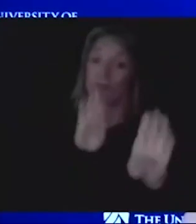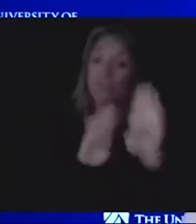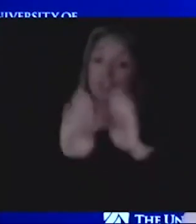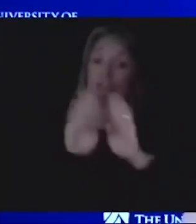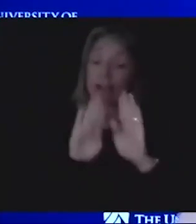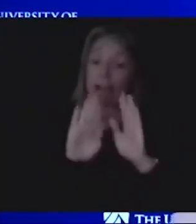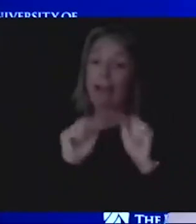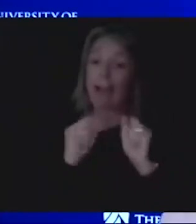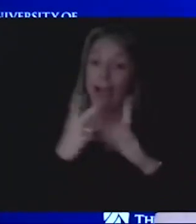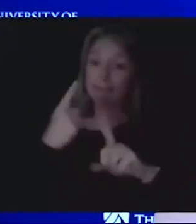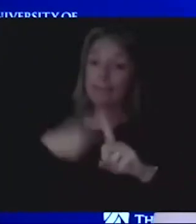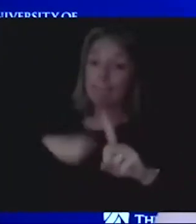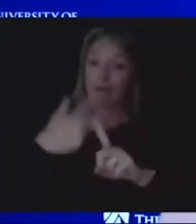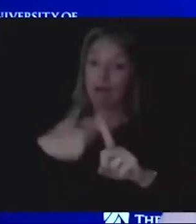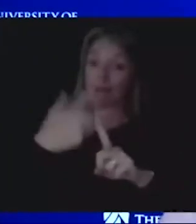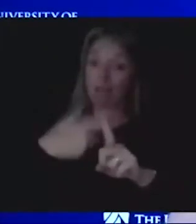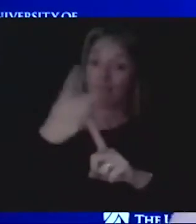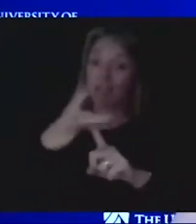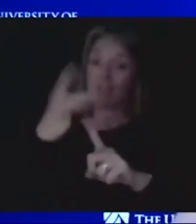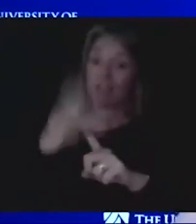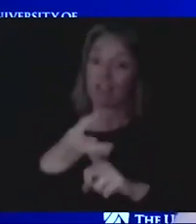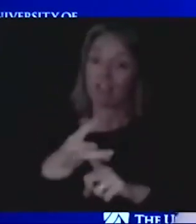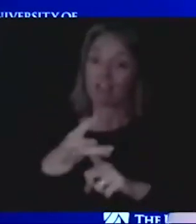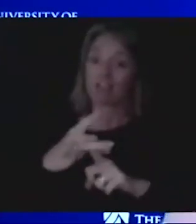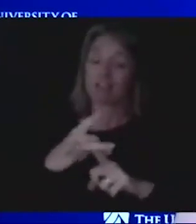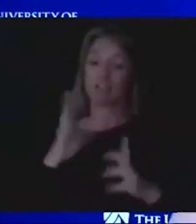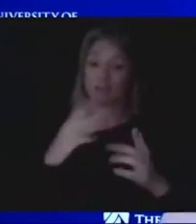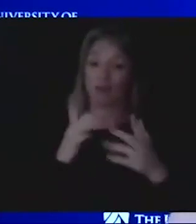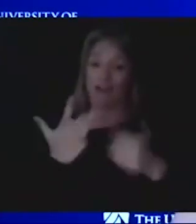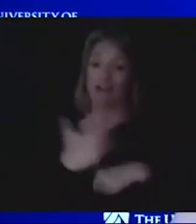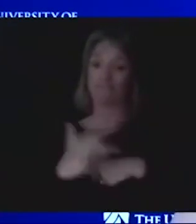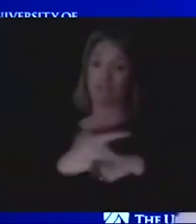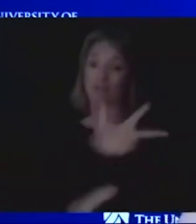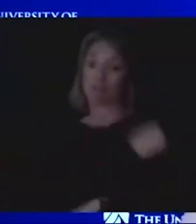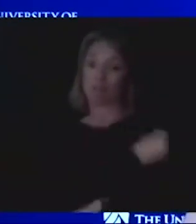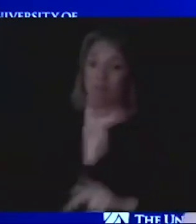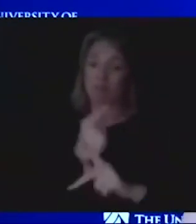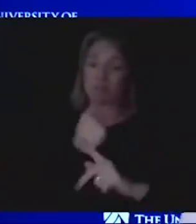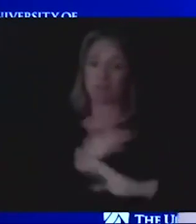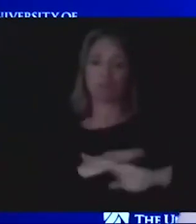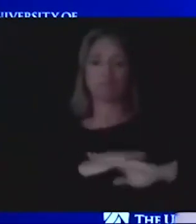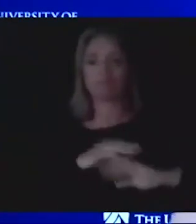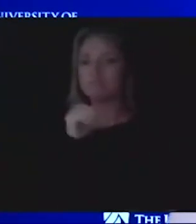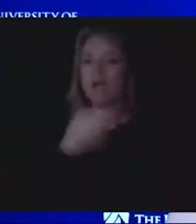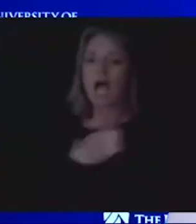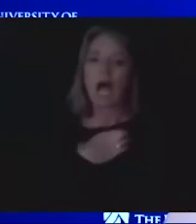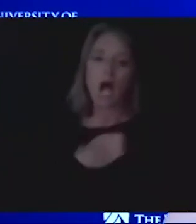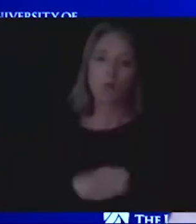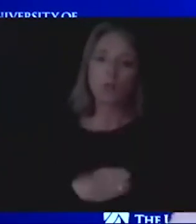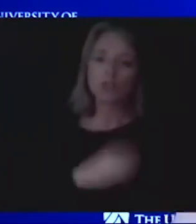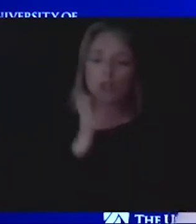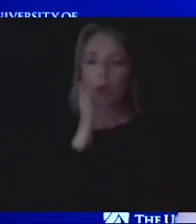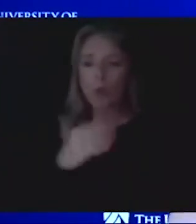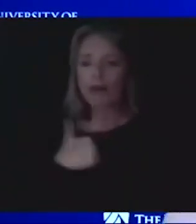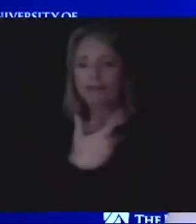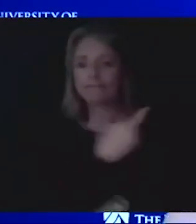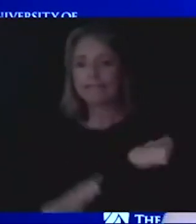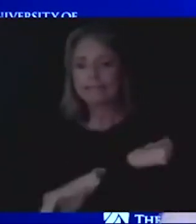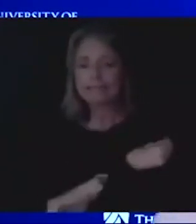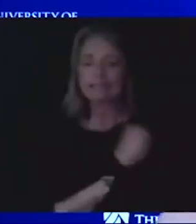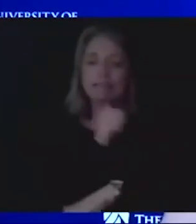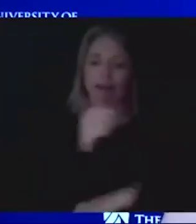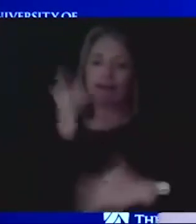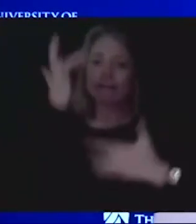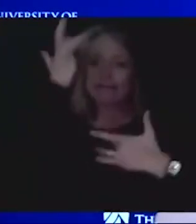into available vaccination? And we still have people saying, I wish I would have gotten the vaccine, so I'm not ill, and I'm not in